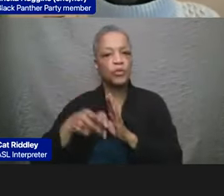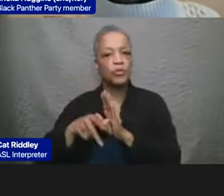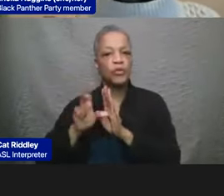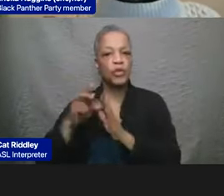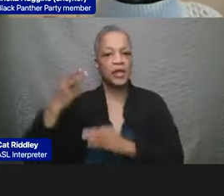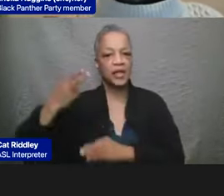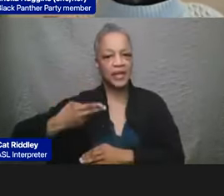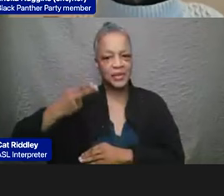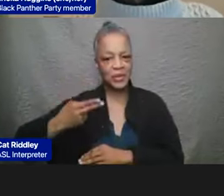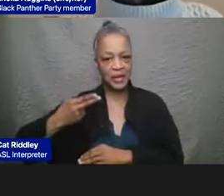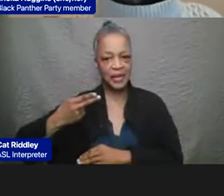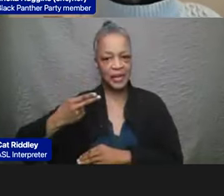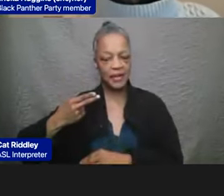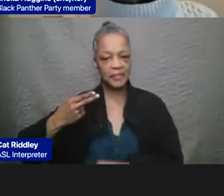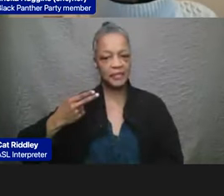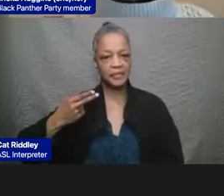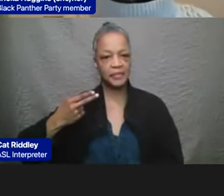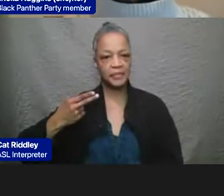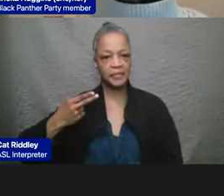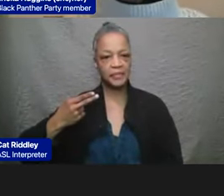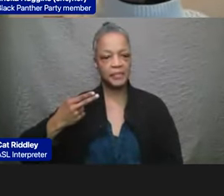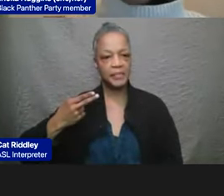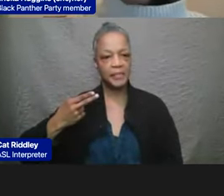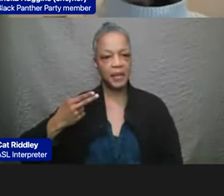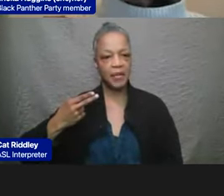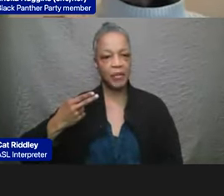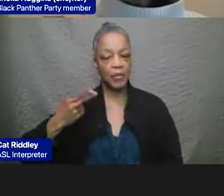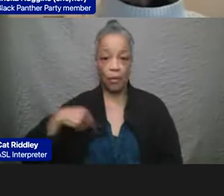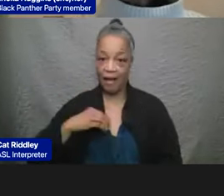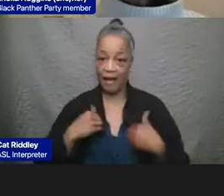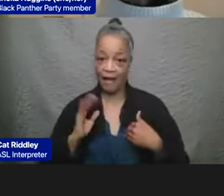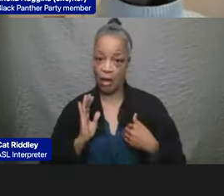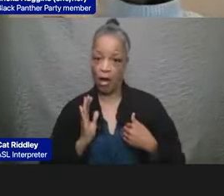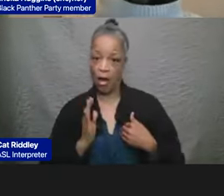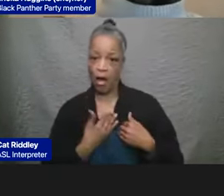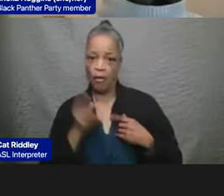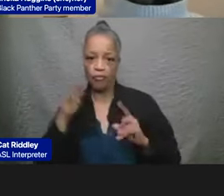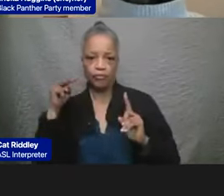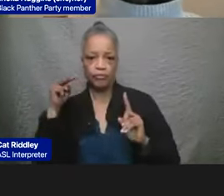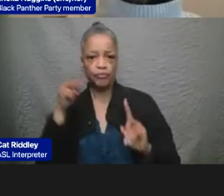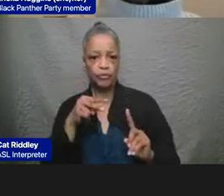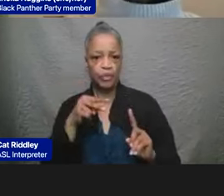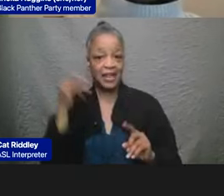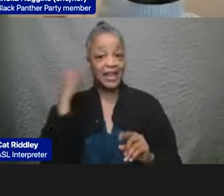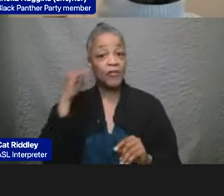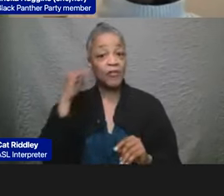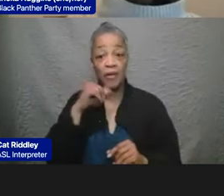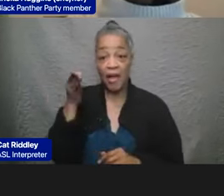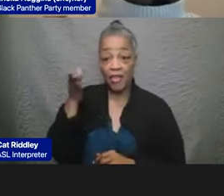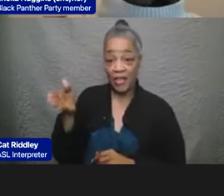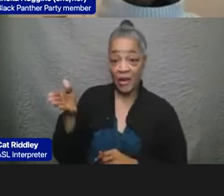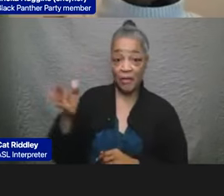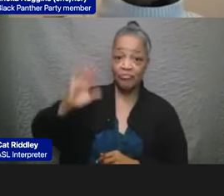we have our view of it, if we weren't there. Like a child